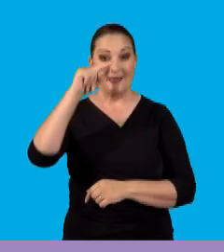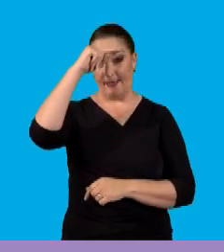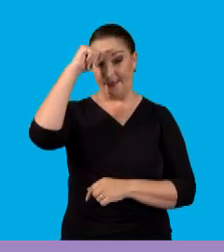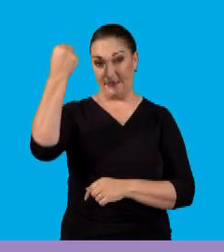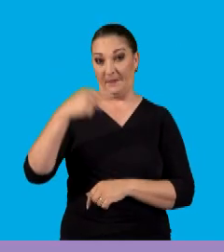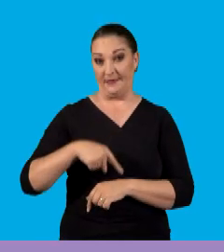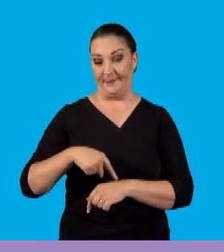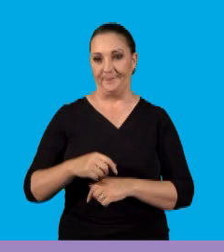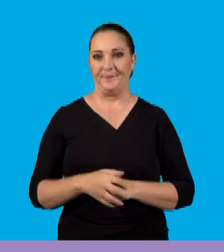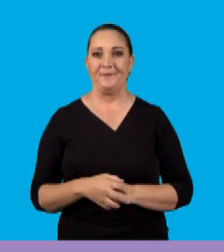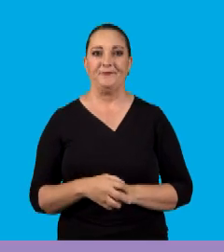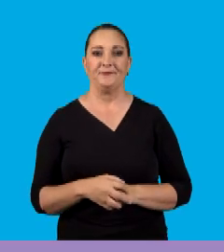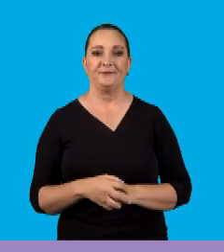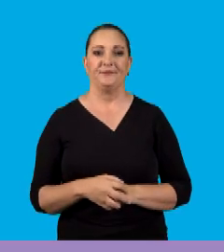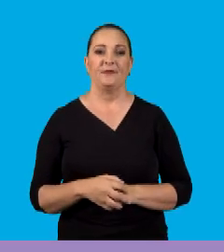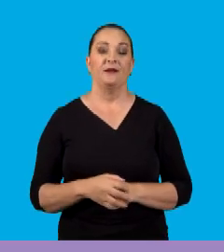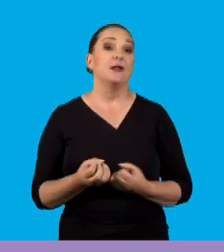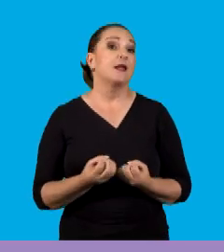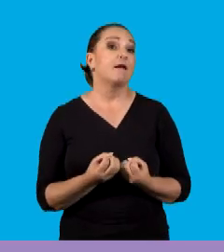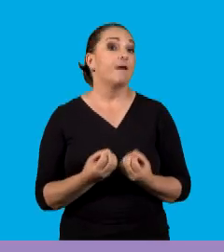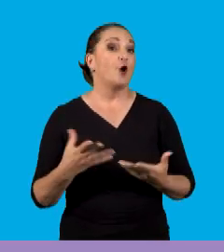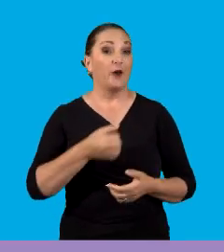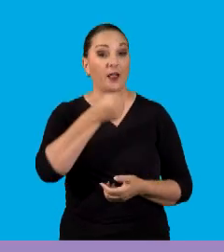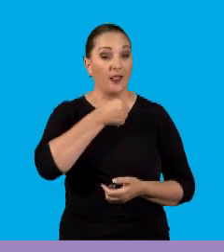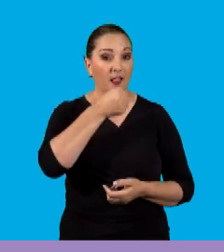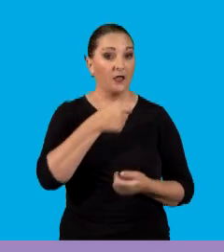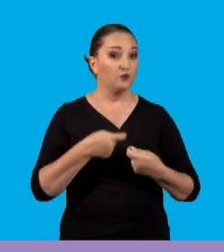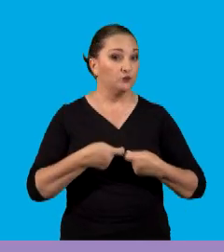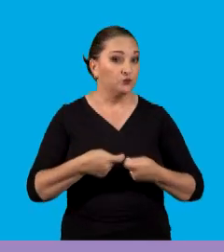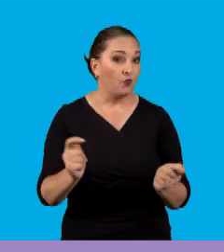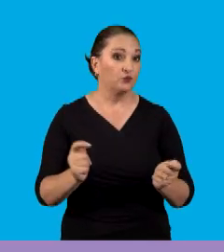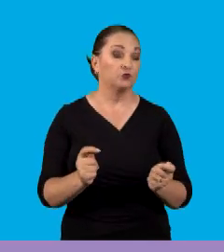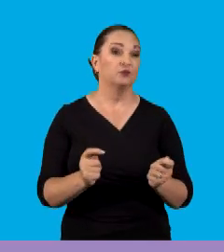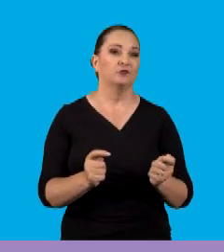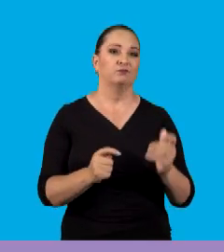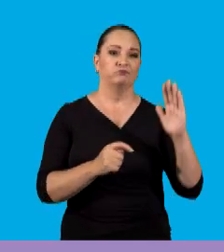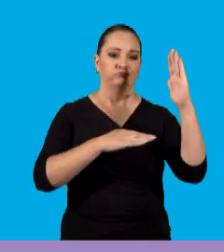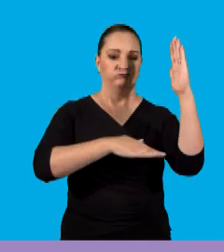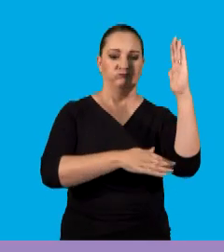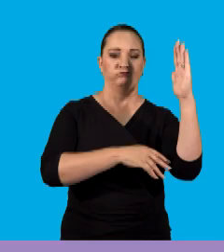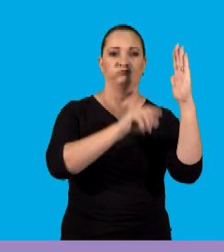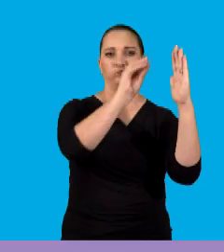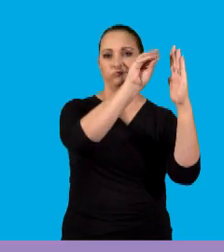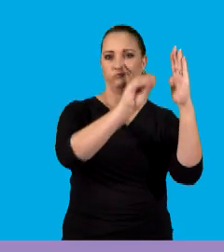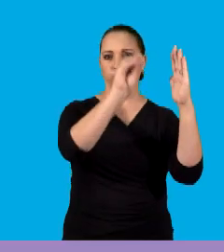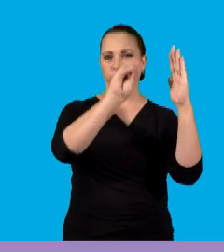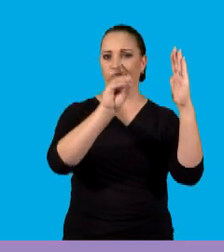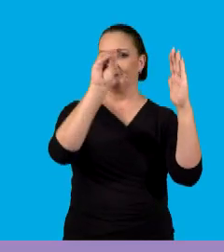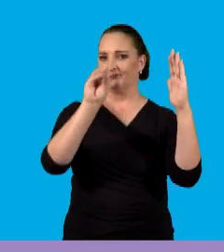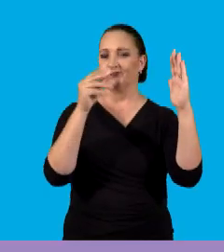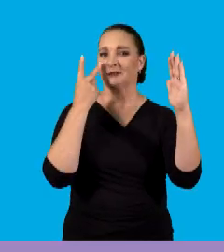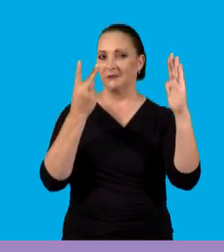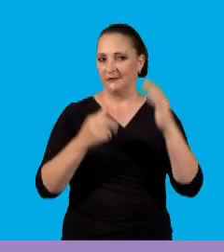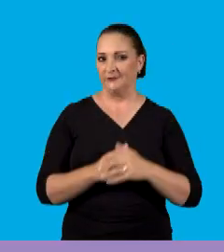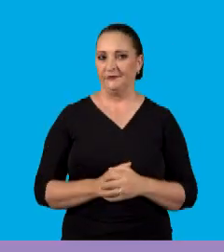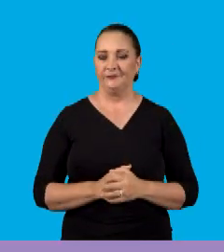summer. So we can see there that the number of ice creams sold have been represented on our graph, where the values